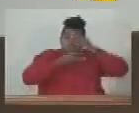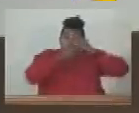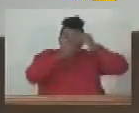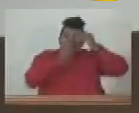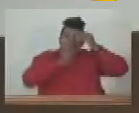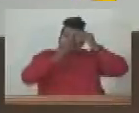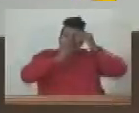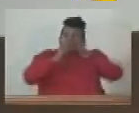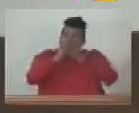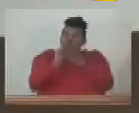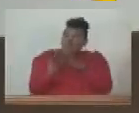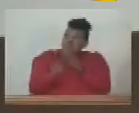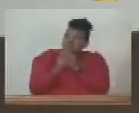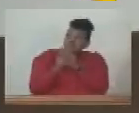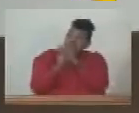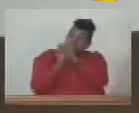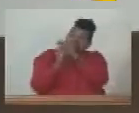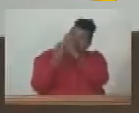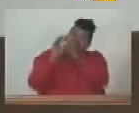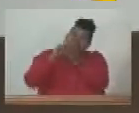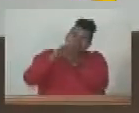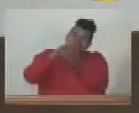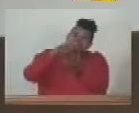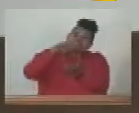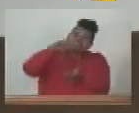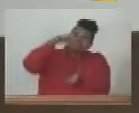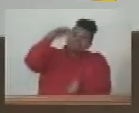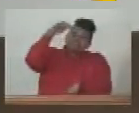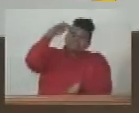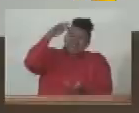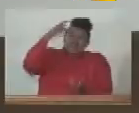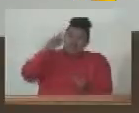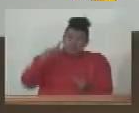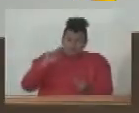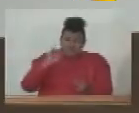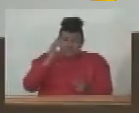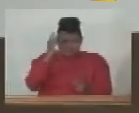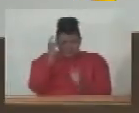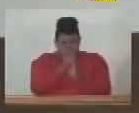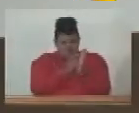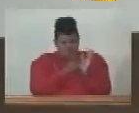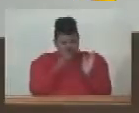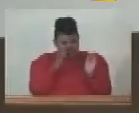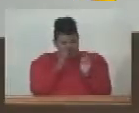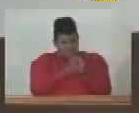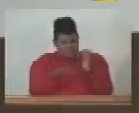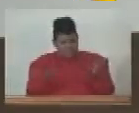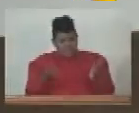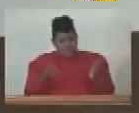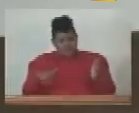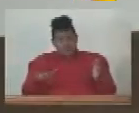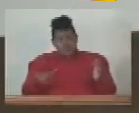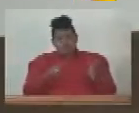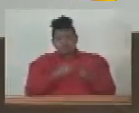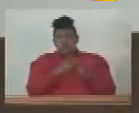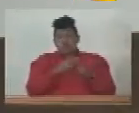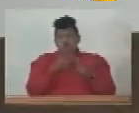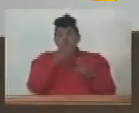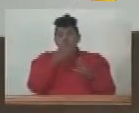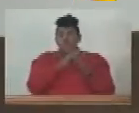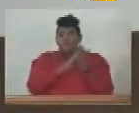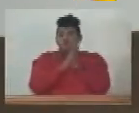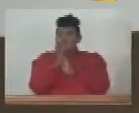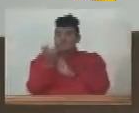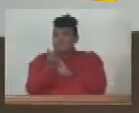and weekly. And that is why, Mr. Speaker, the bill which was passed in this House and shortly to become law